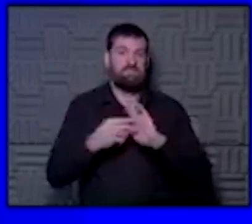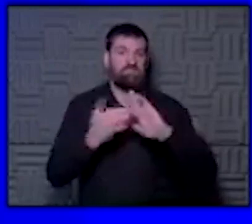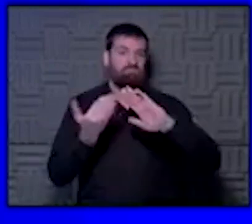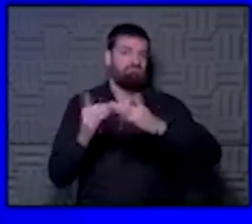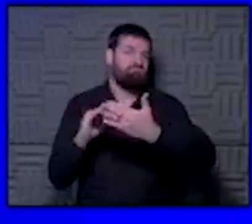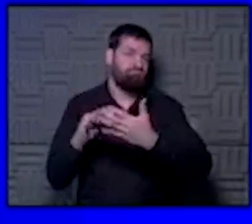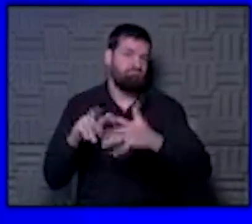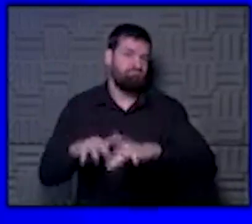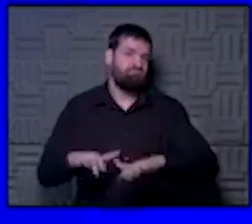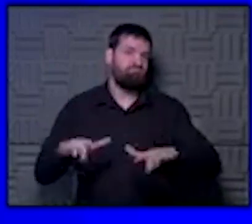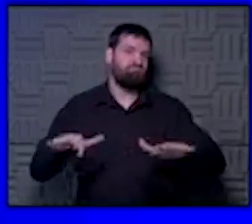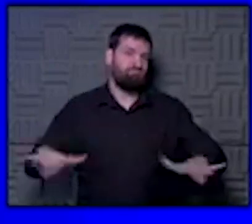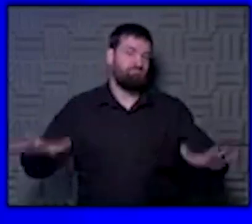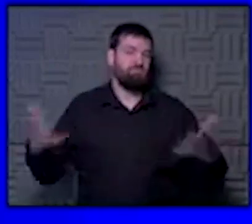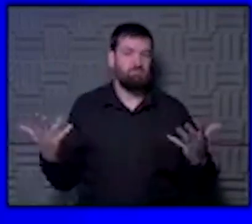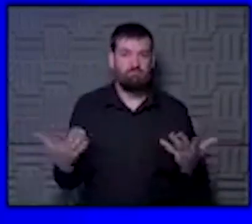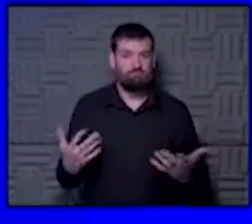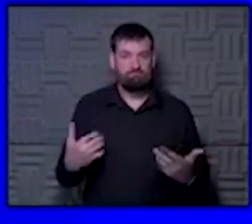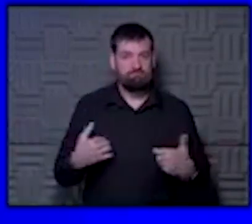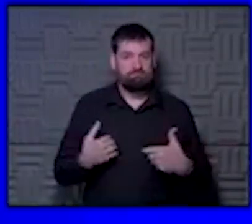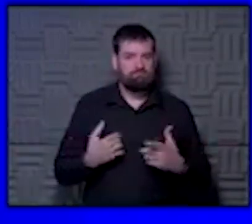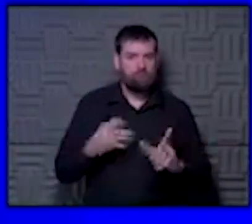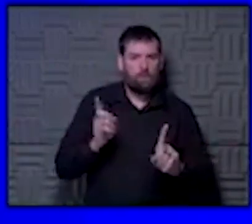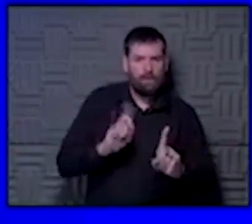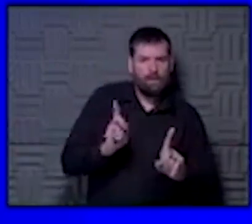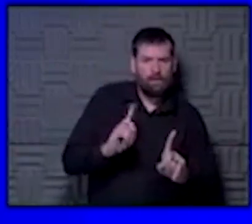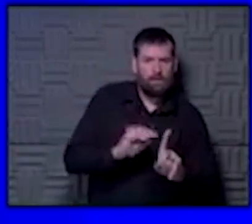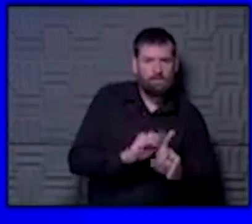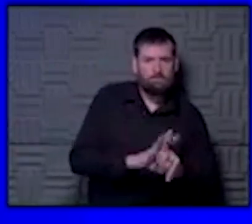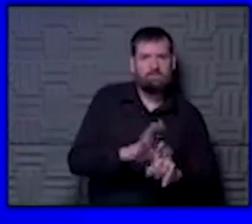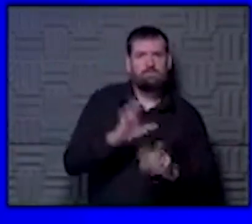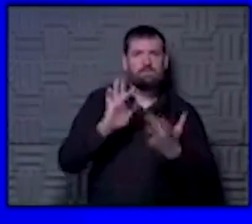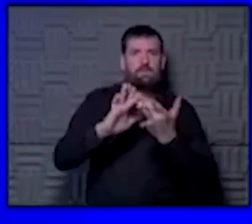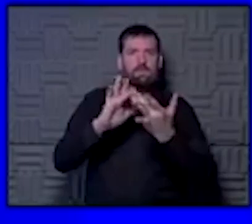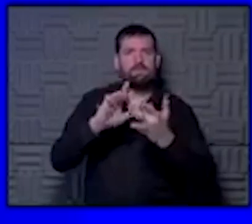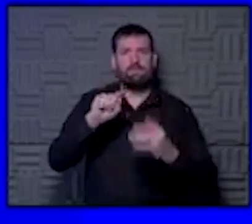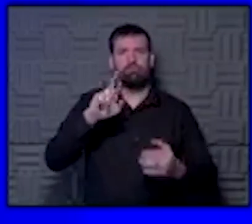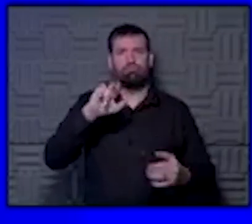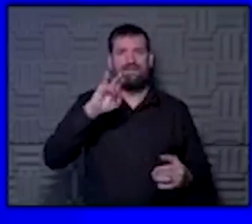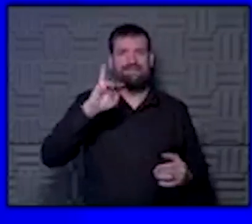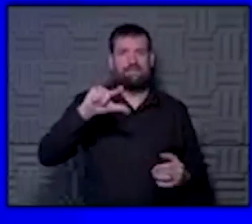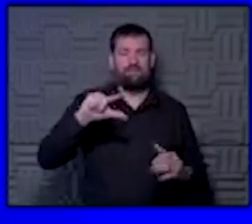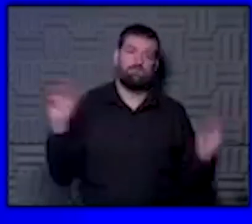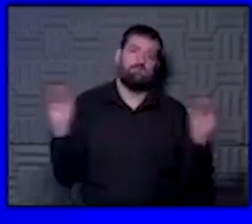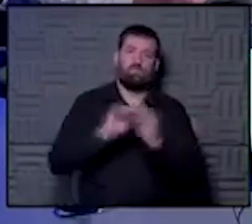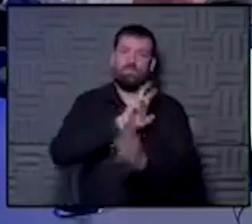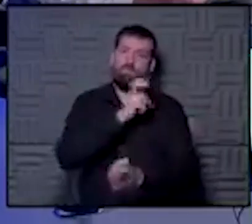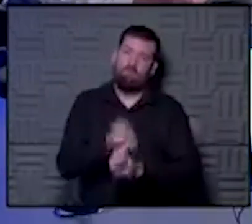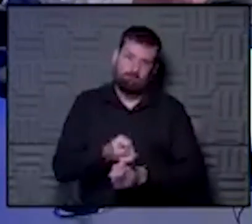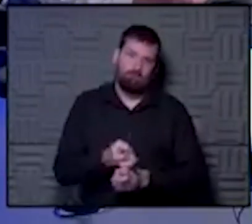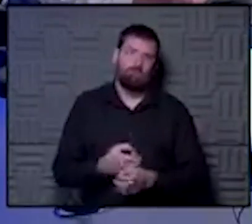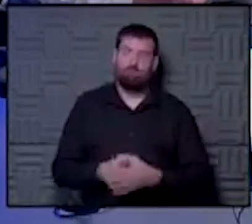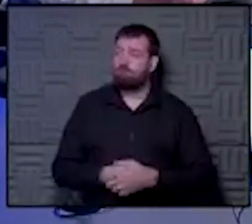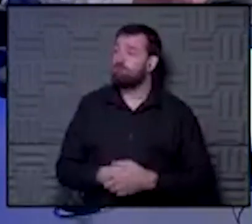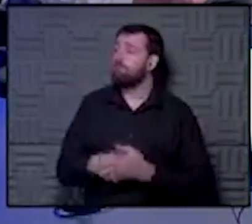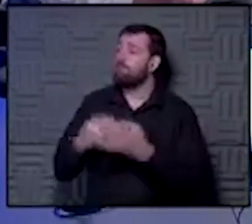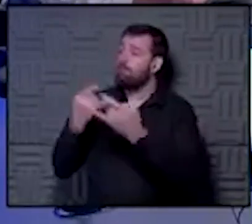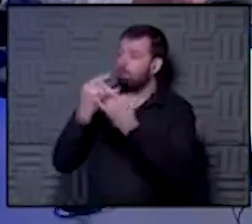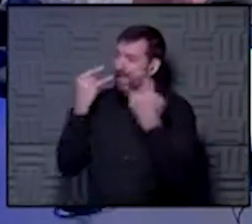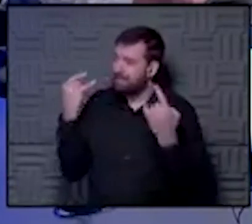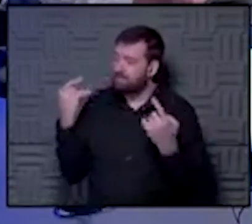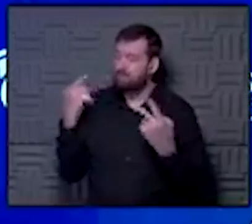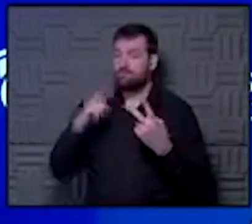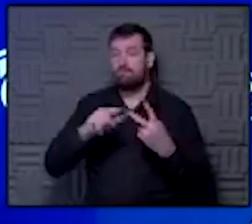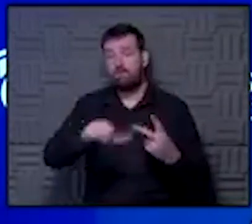community because we don't always know where the exposure is. The contact tracing is getting more difficult. Yeah, so I think masking up and having